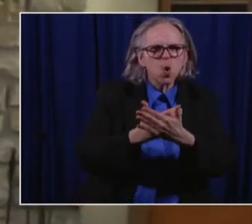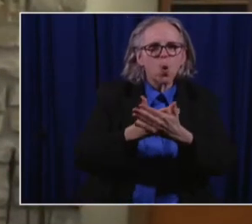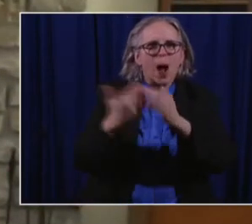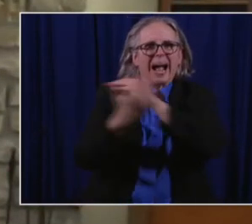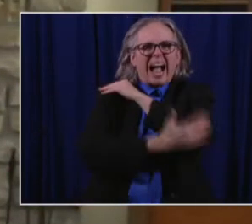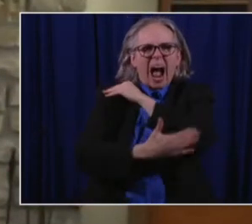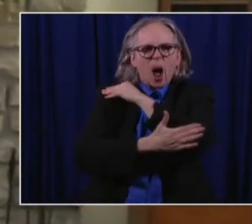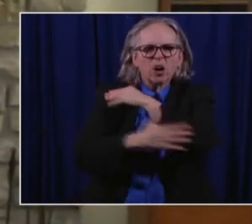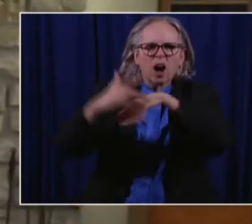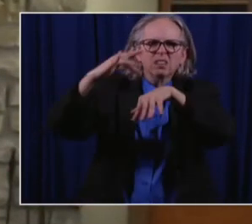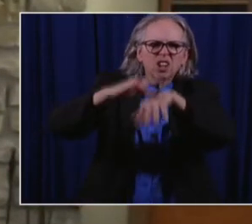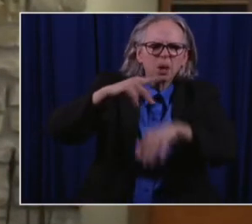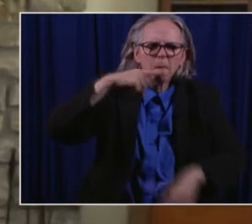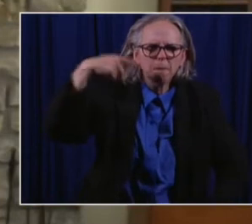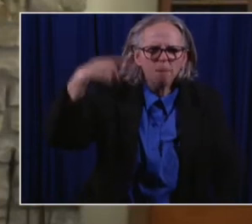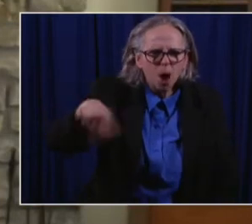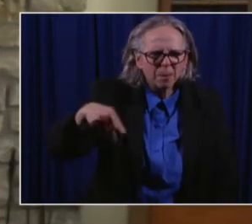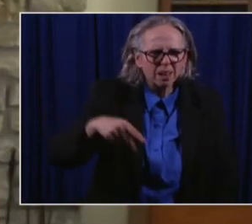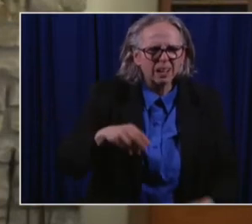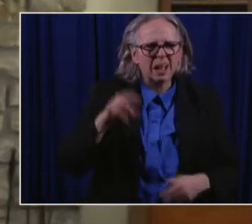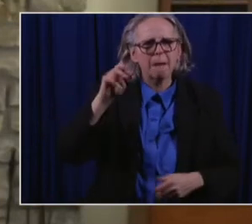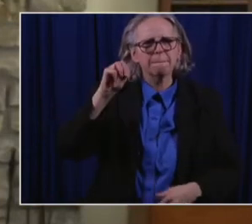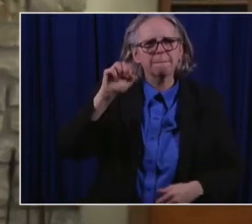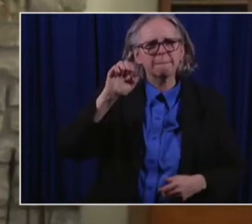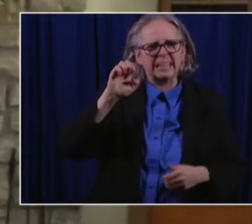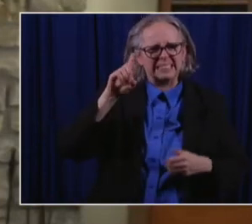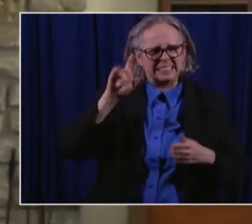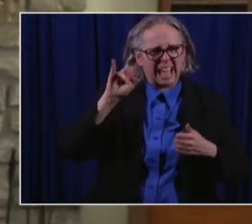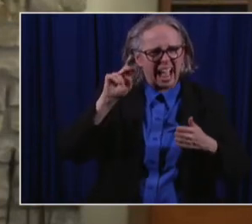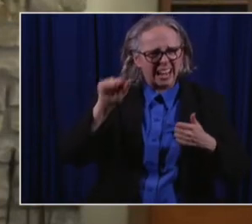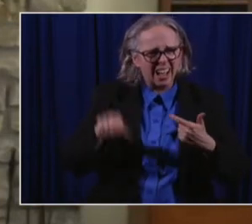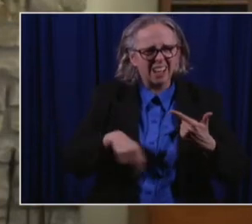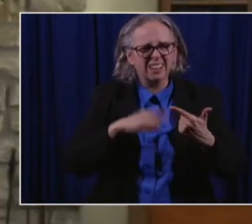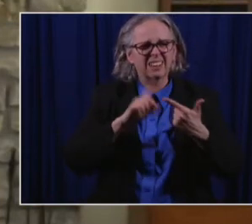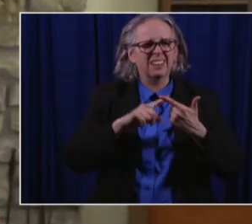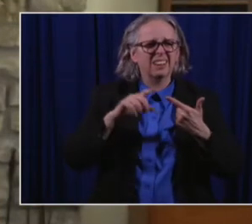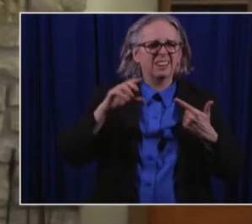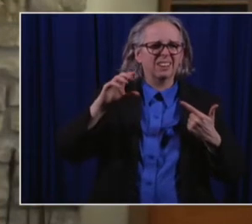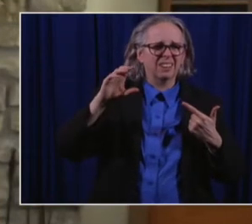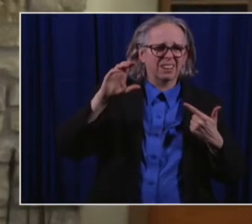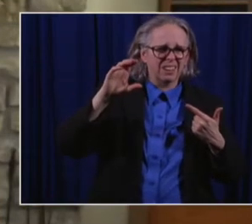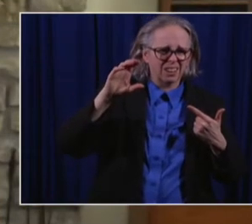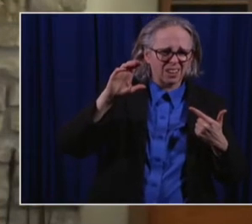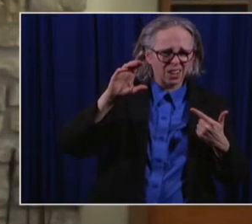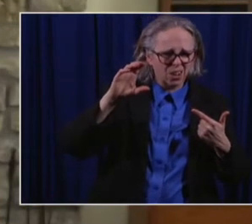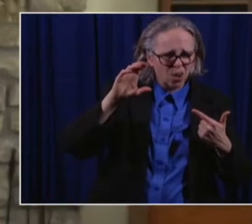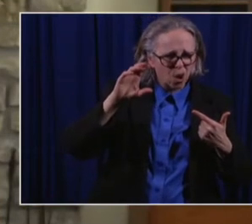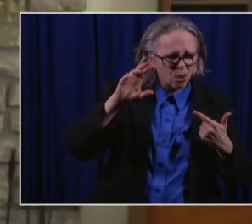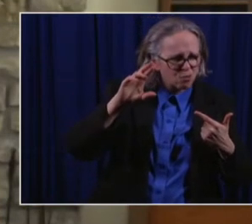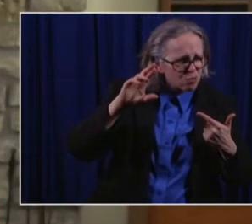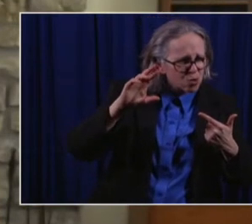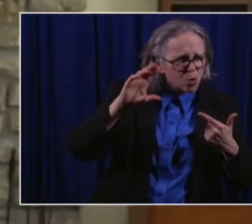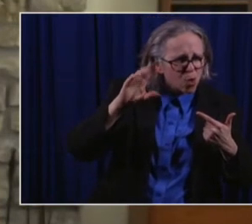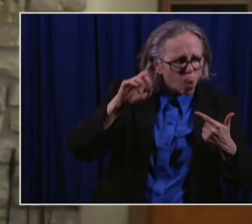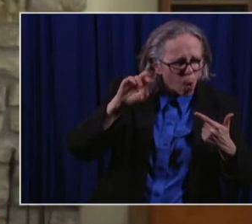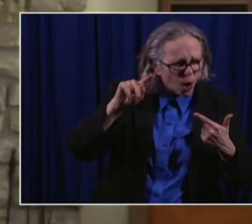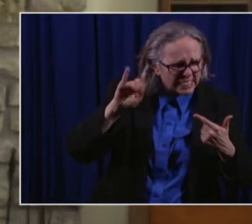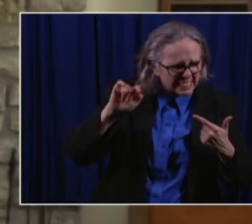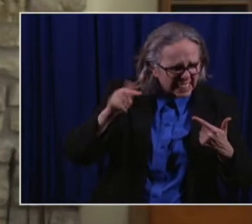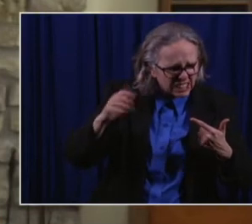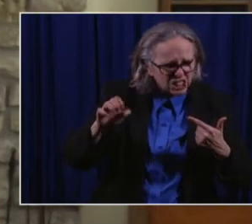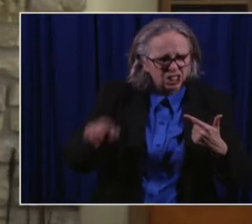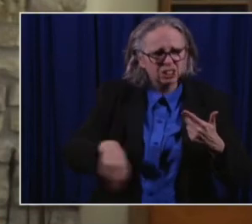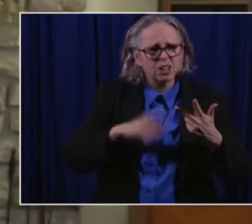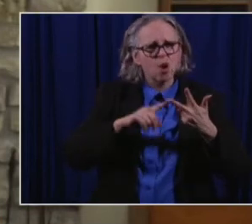Portage, Richland, Stark, Summit, Lake, Lorraine, and